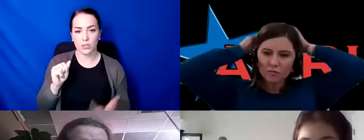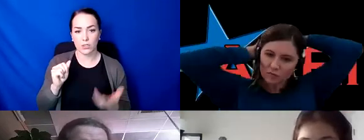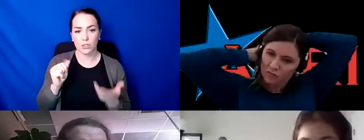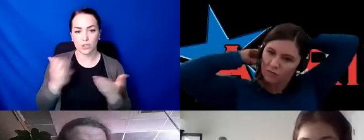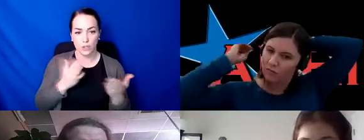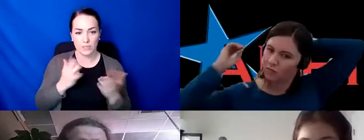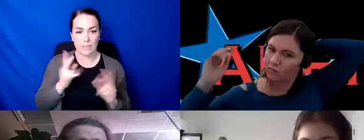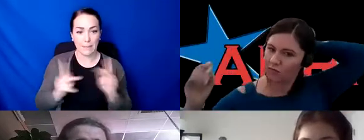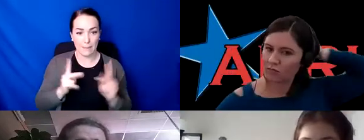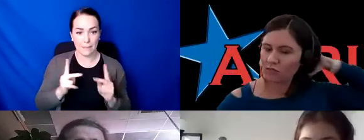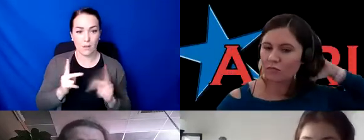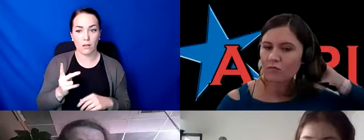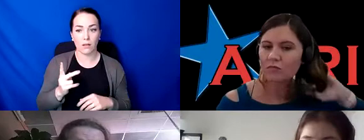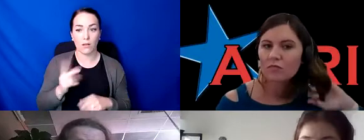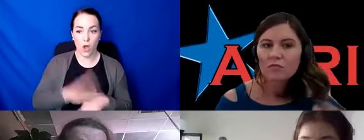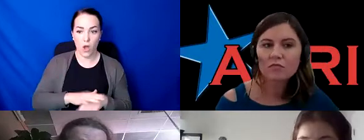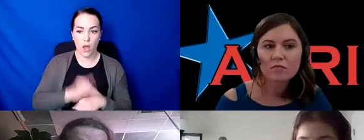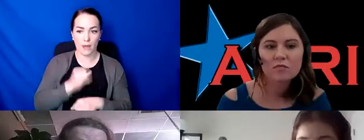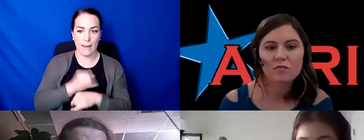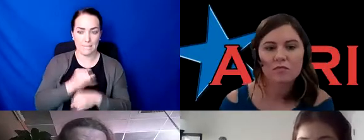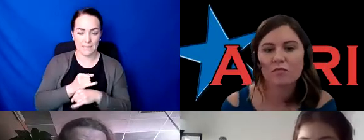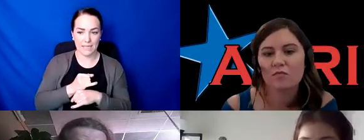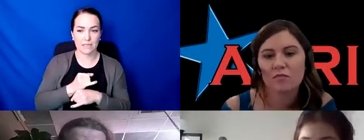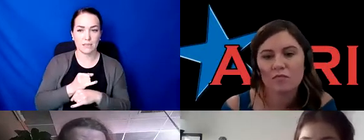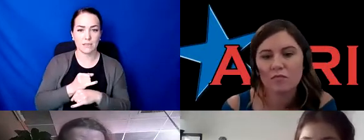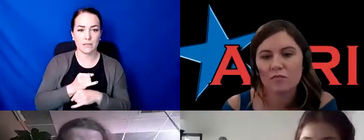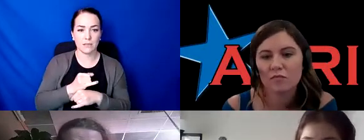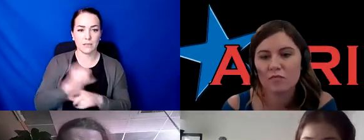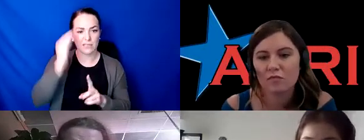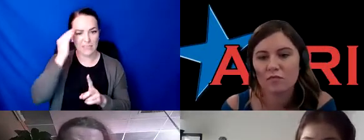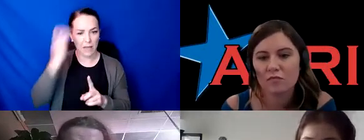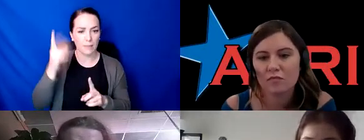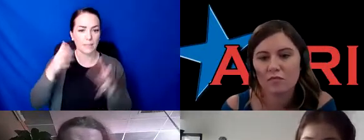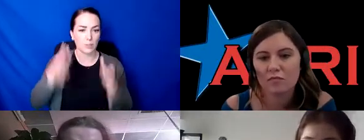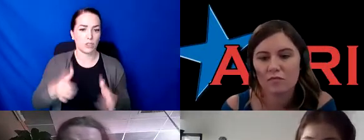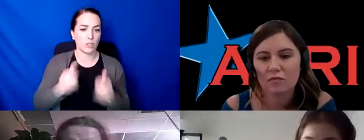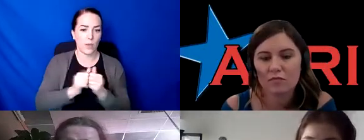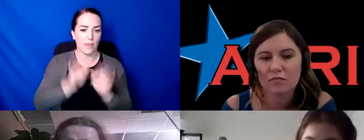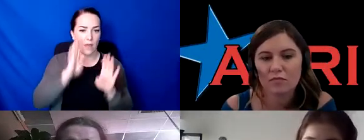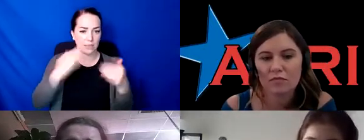people on his campus know that he was a person with autism who needed